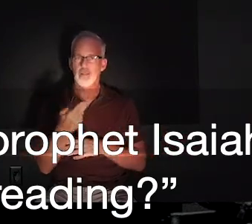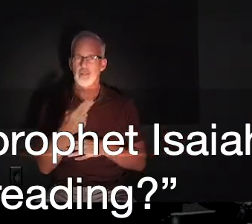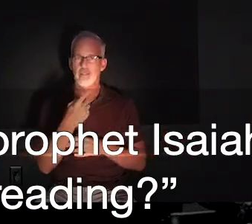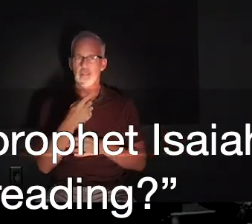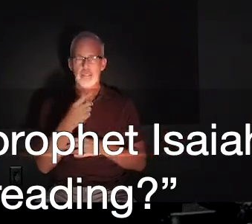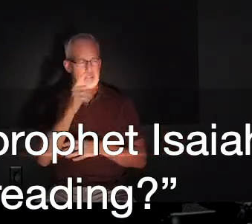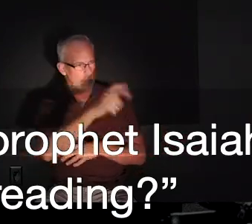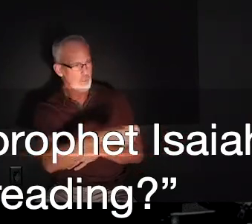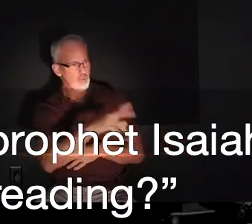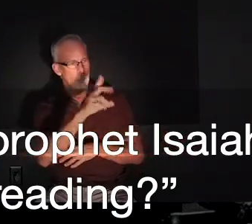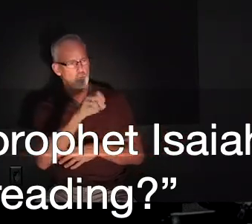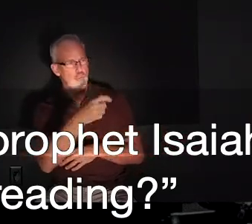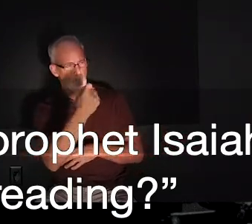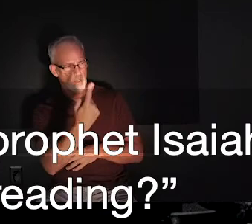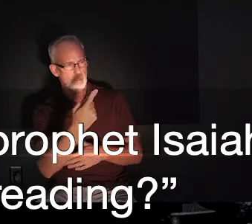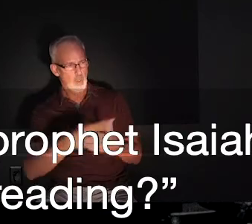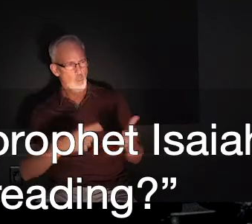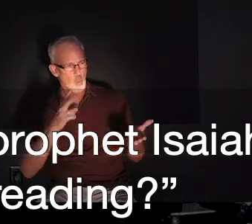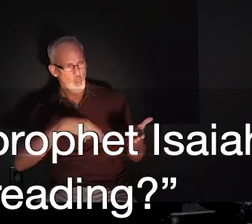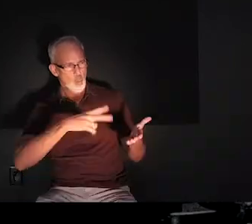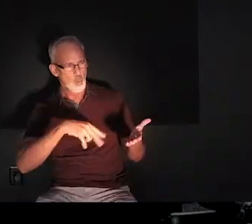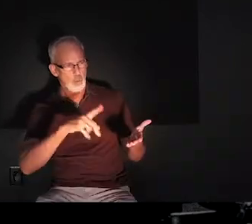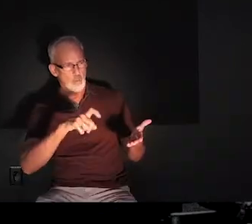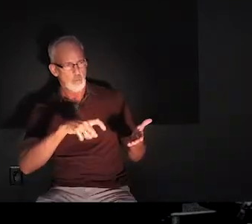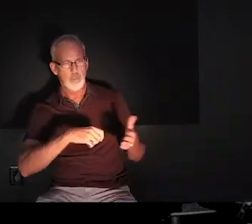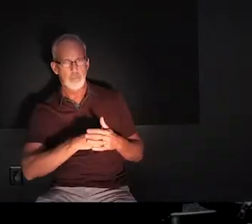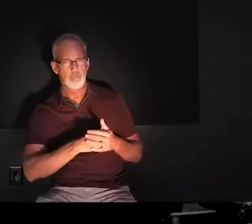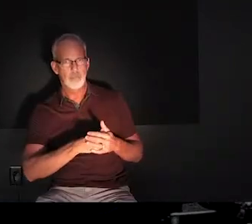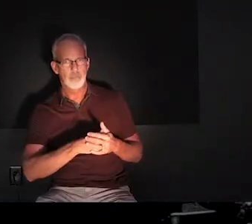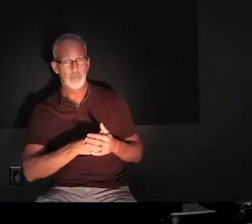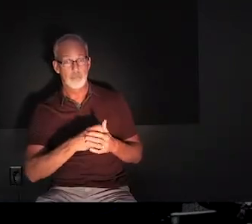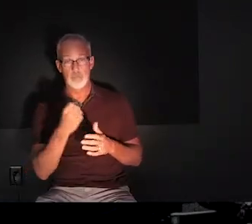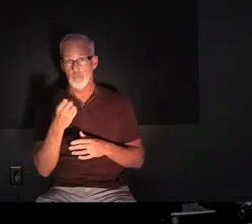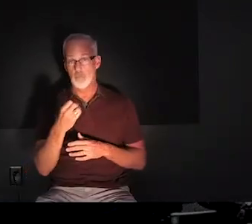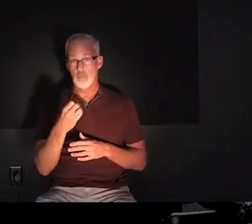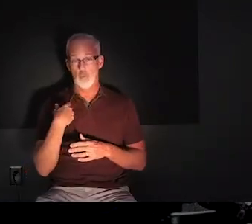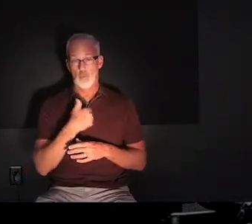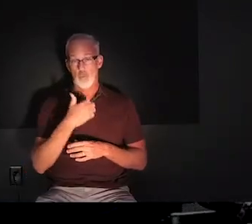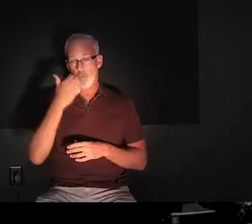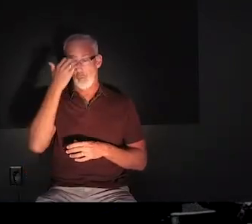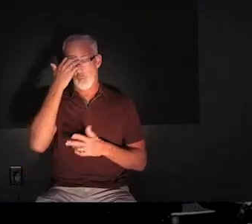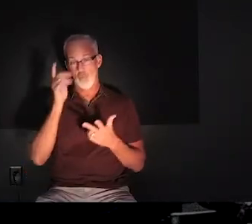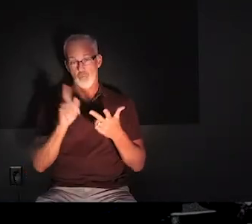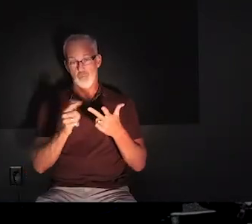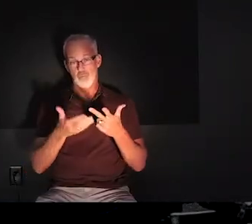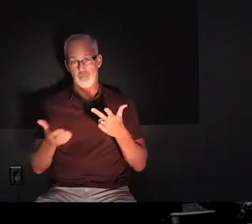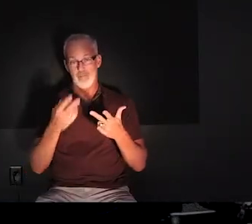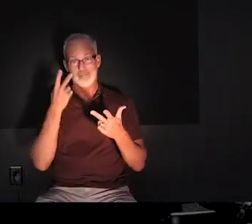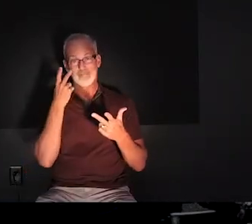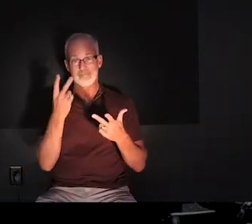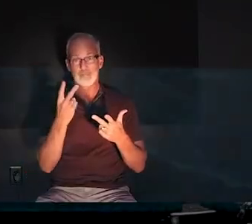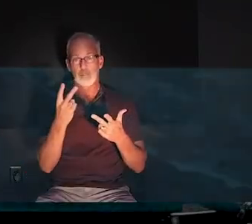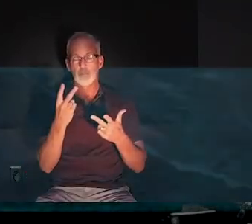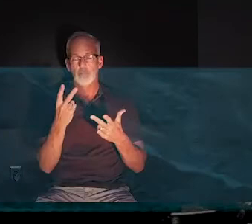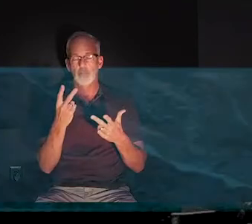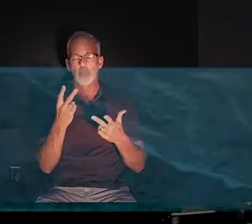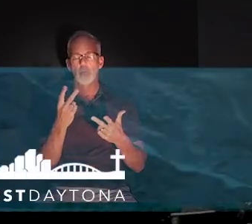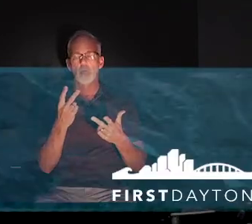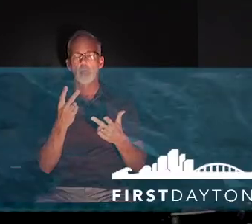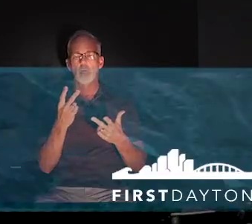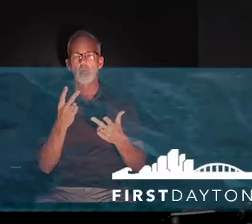you understand what you are reading? So, you know, the third thing I see in this divine appointment of God is